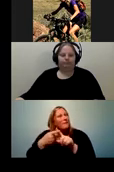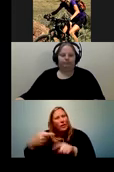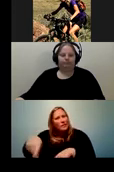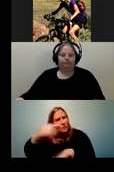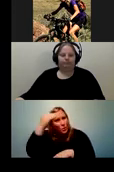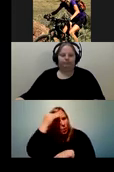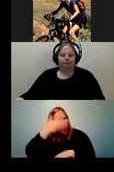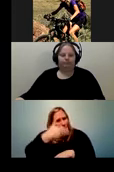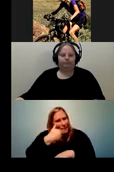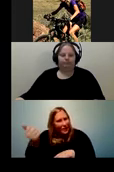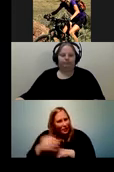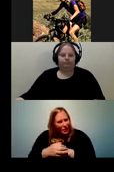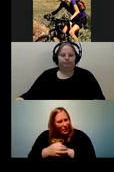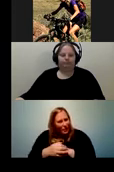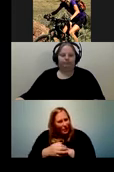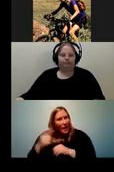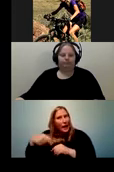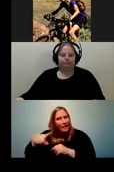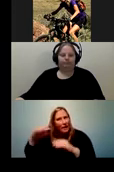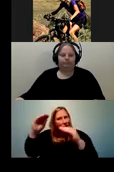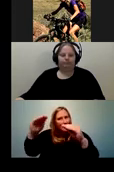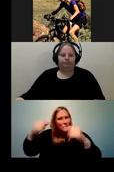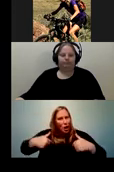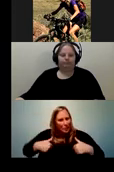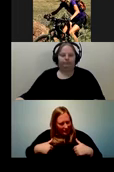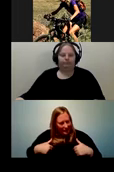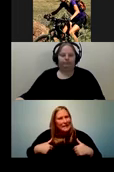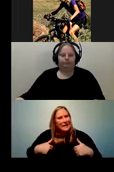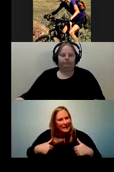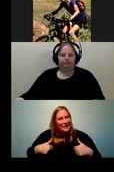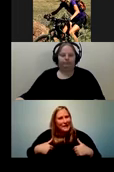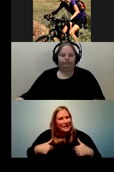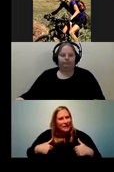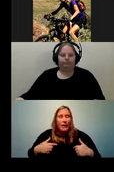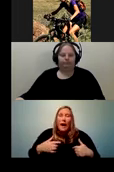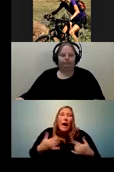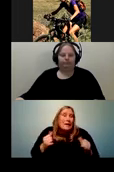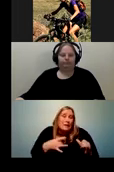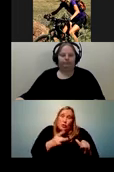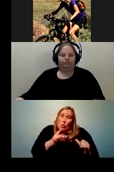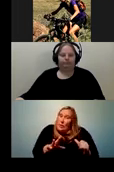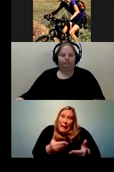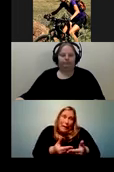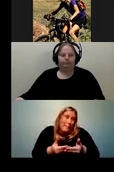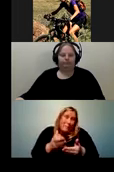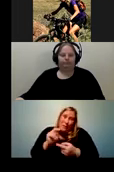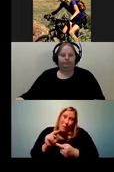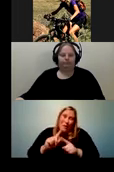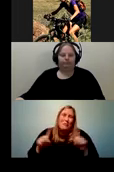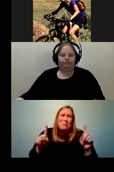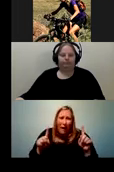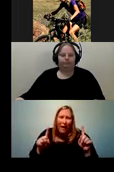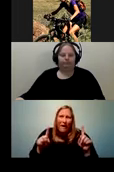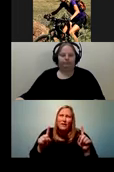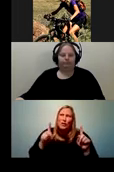brain, which is fine. It's still disgusting, but there you go. There's baby corn. So if we can do this with something like